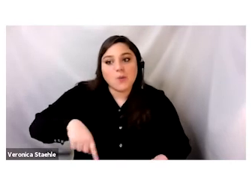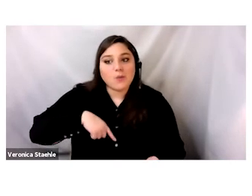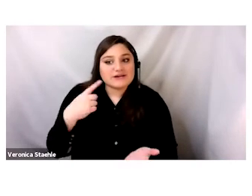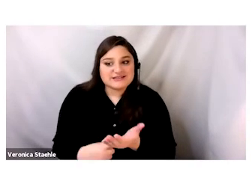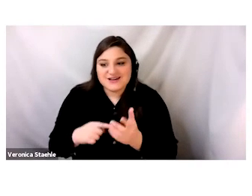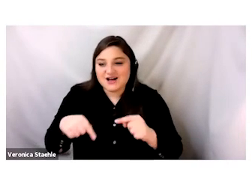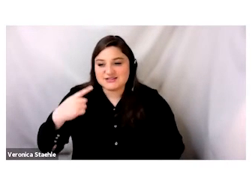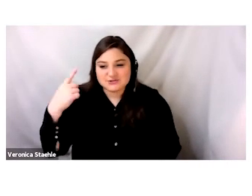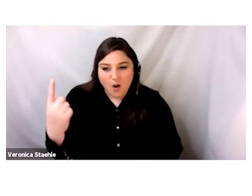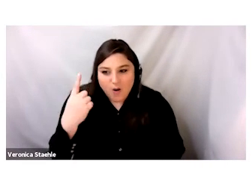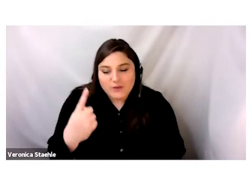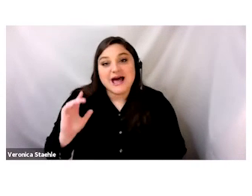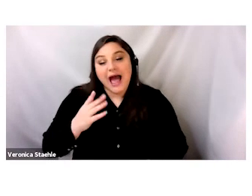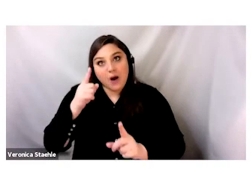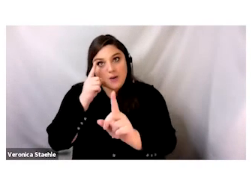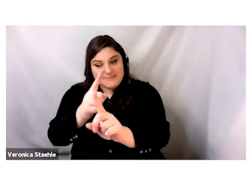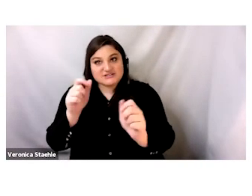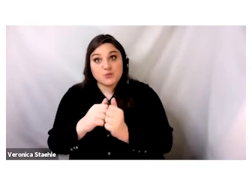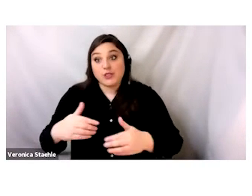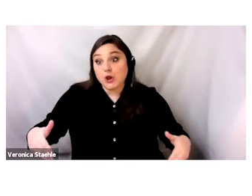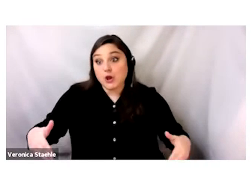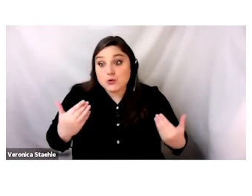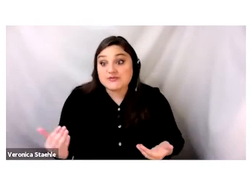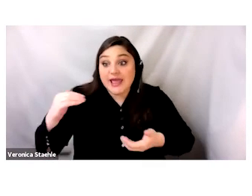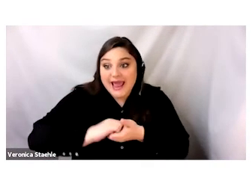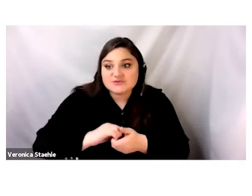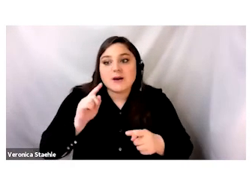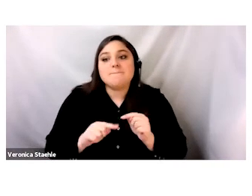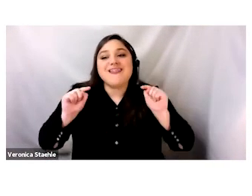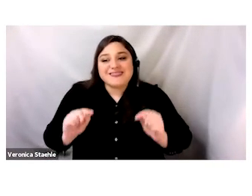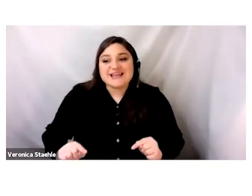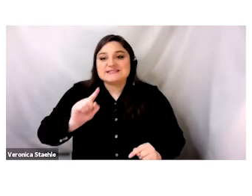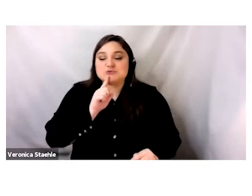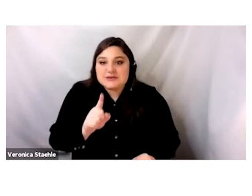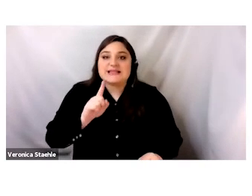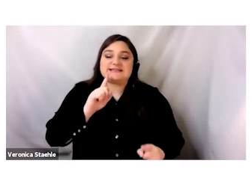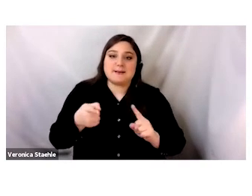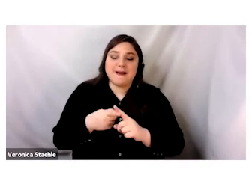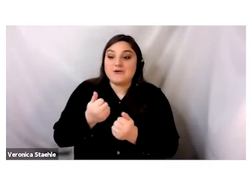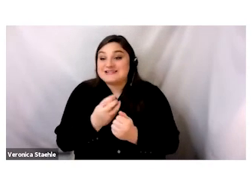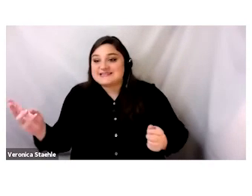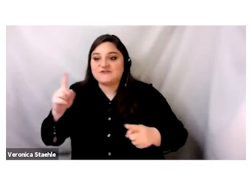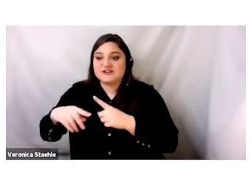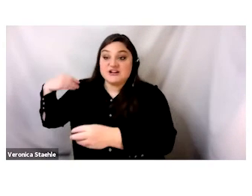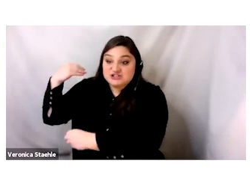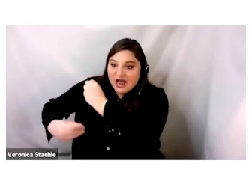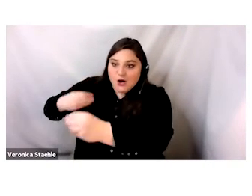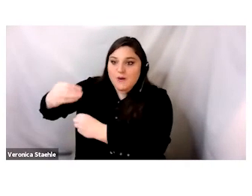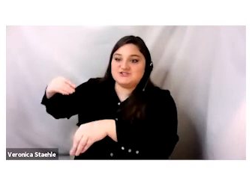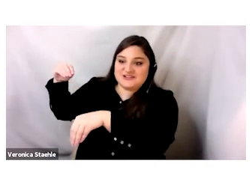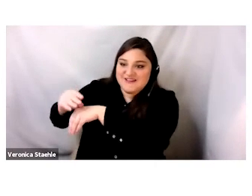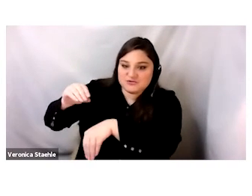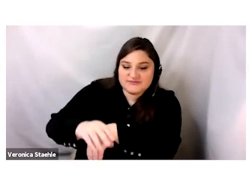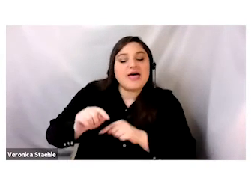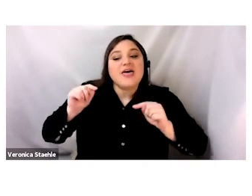our mission is youth engagement, we are building an intergenerational movement of redesigner for justice. Our work that we do is not just with young